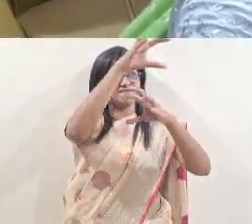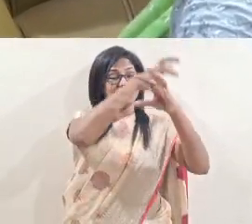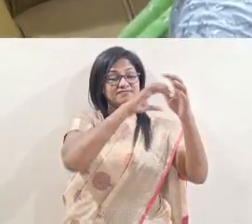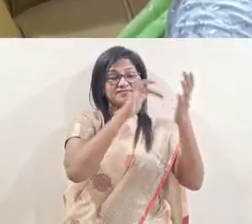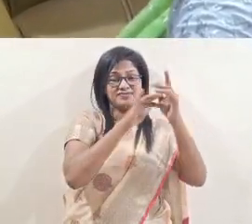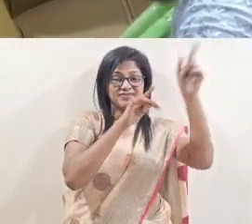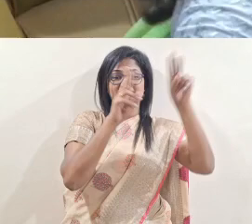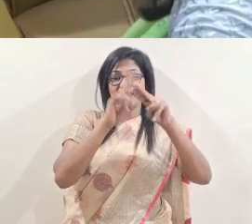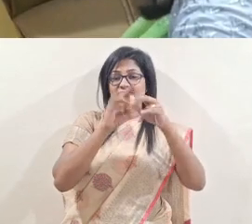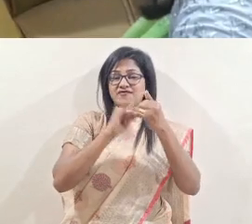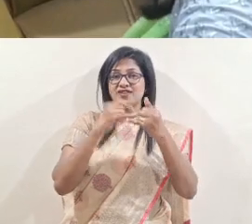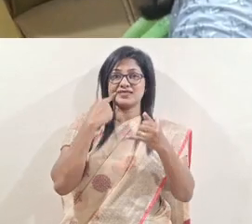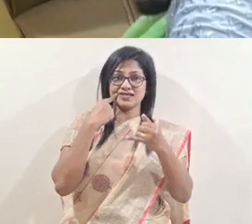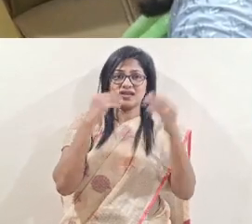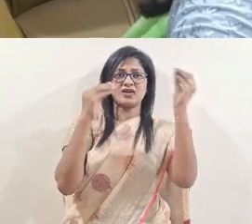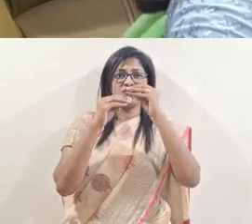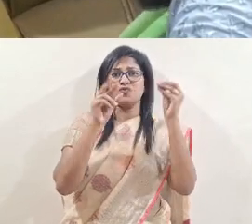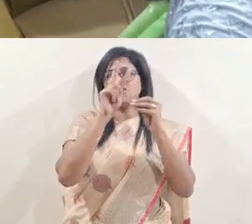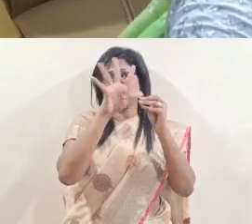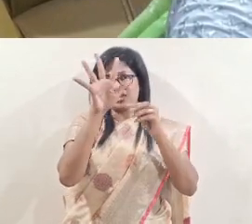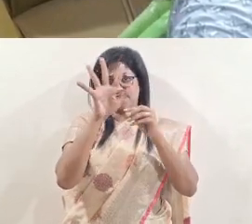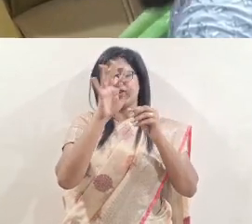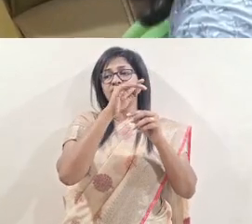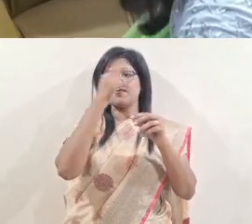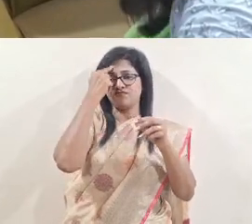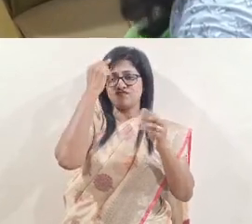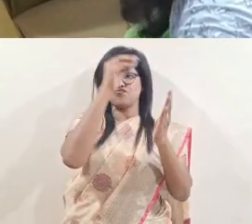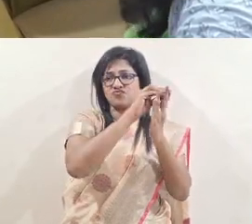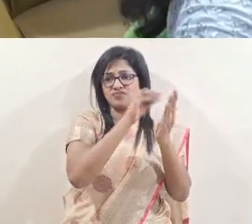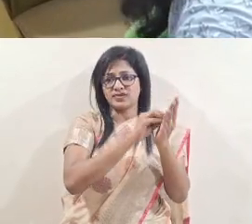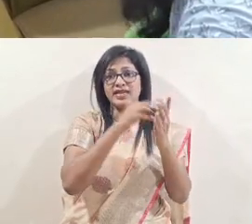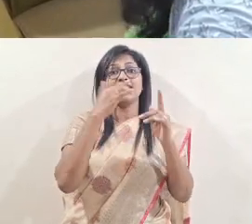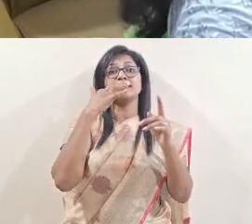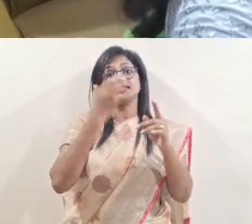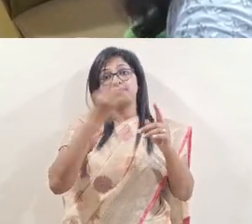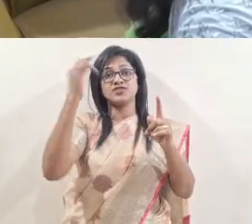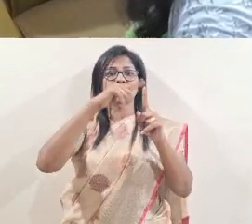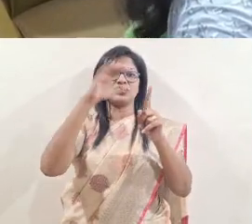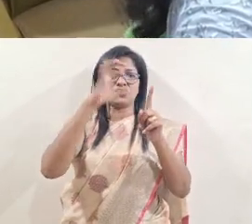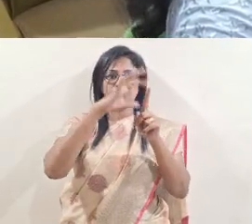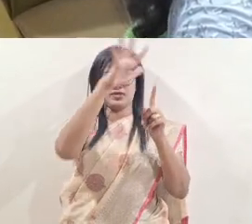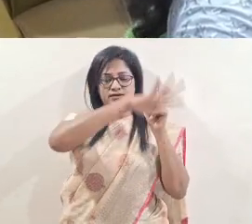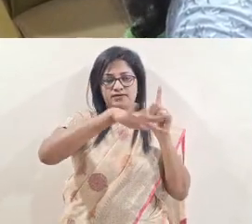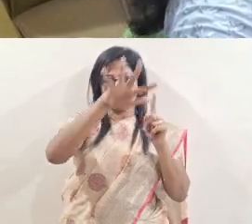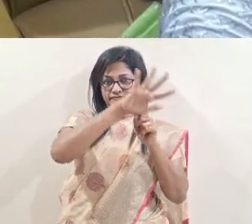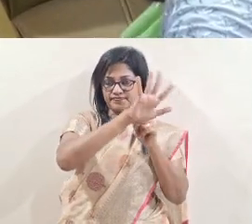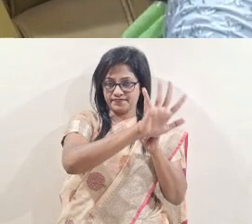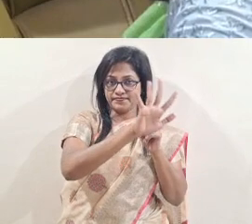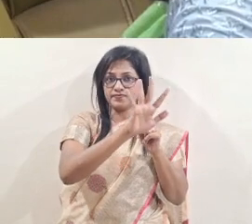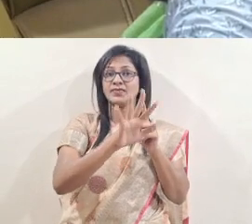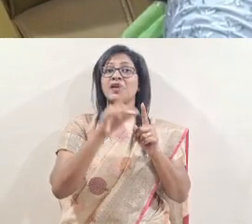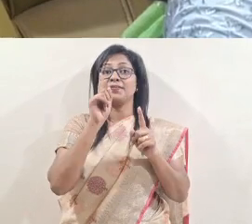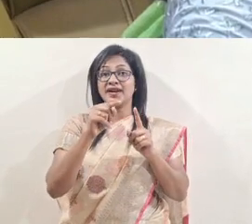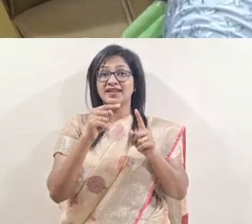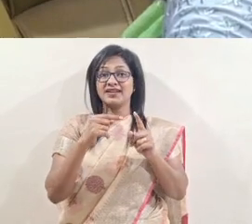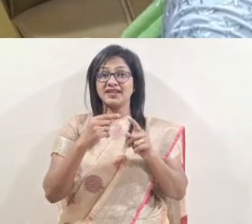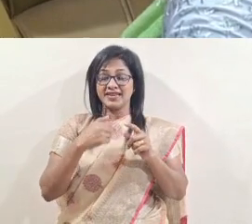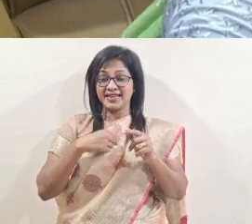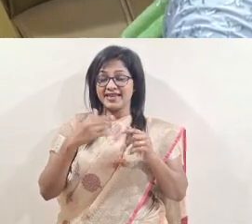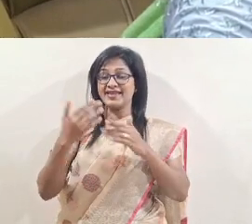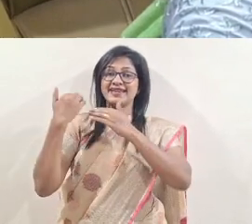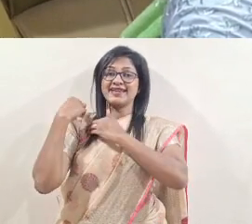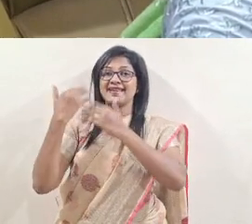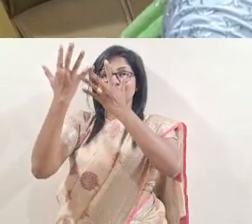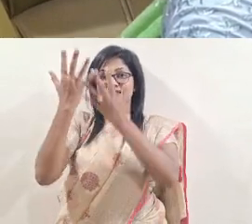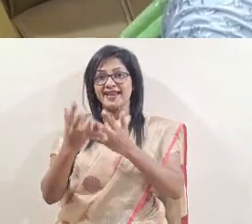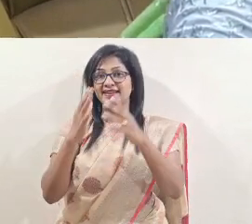25 is also being considered, especially in the TOD corridors. But why we have to look from the carrying capacity perspective in